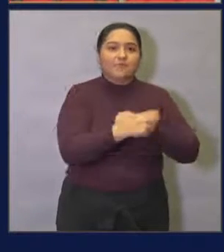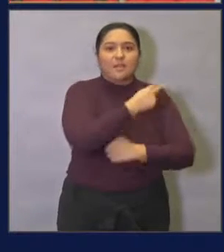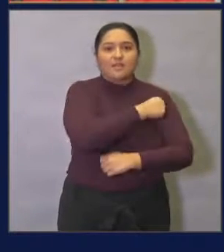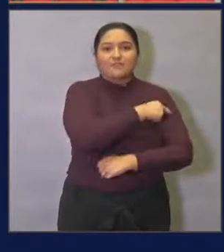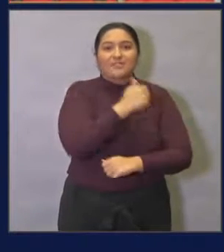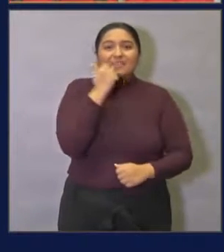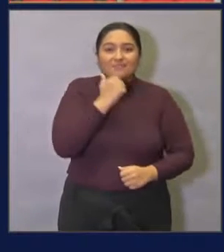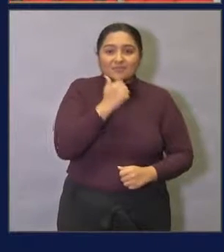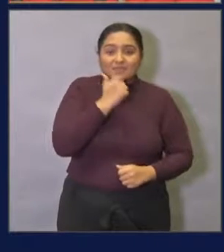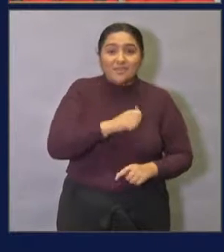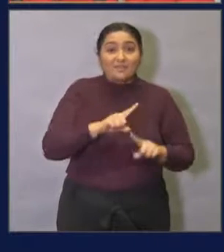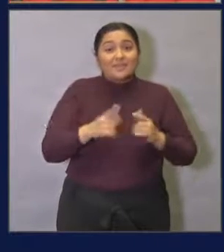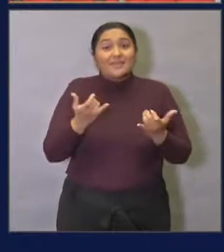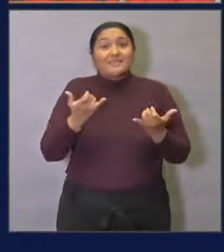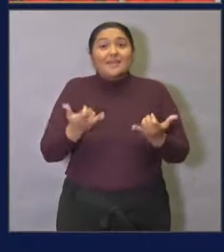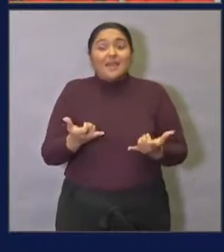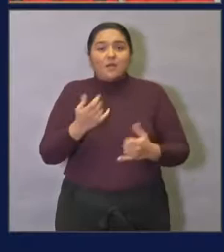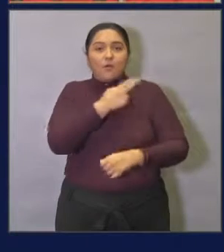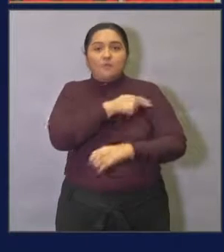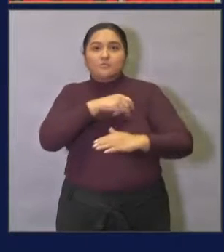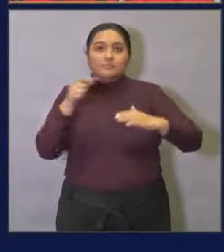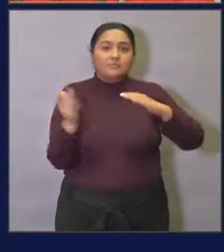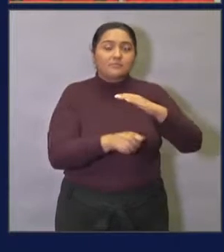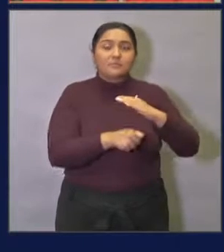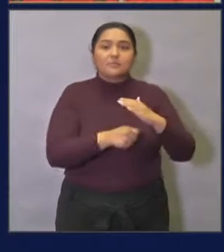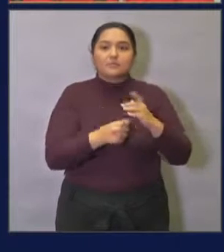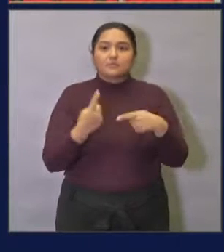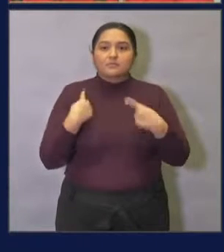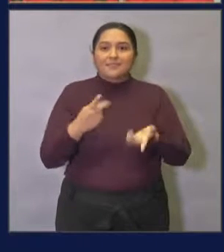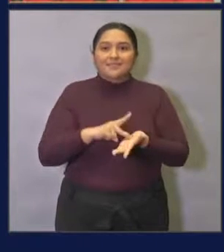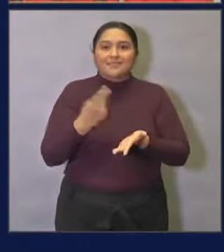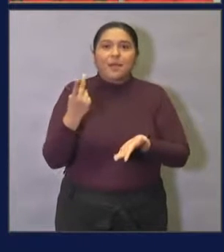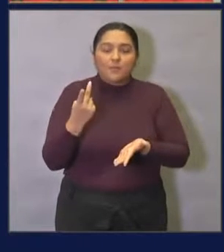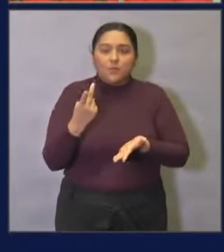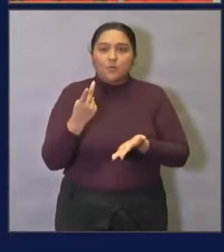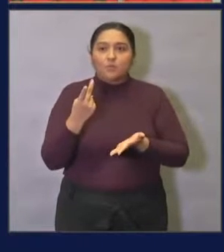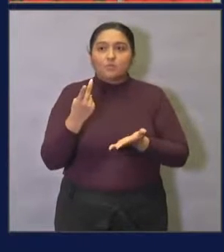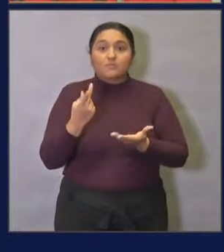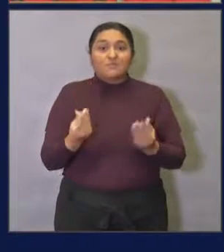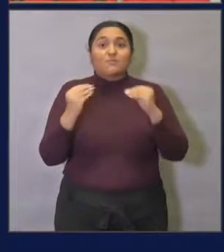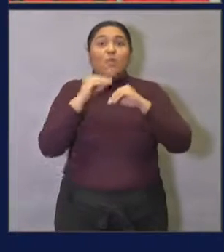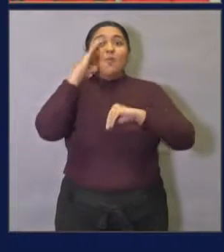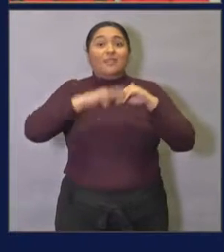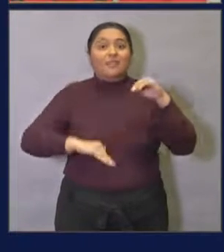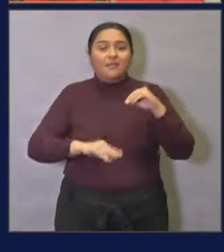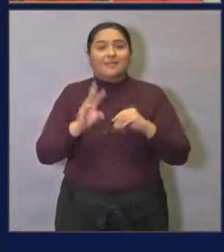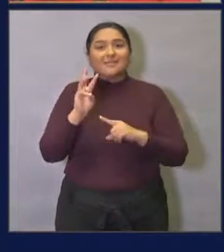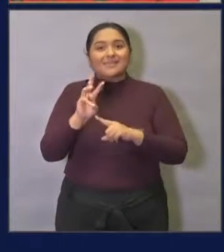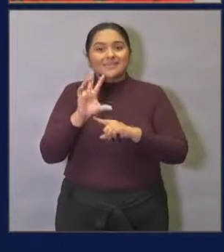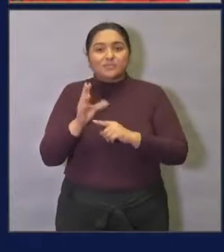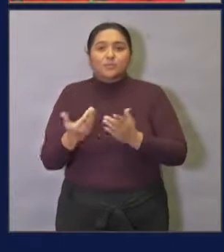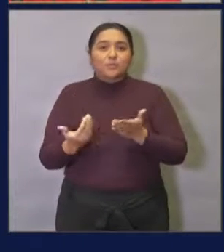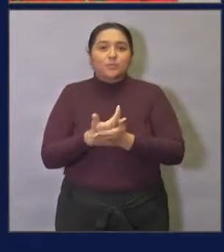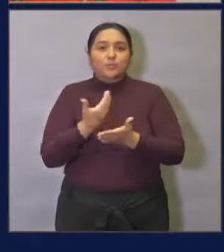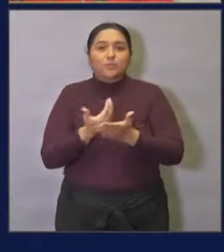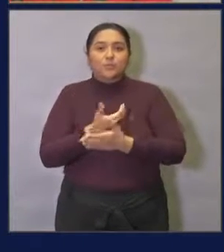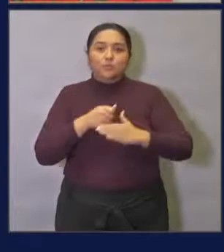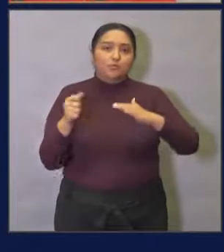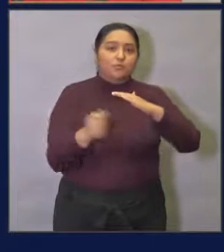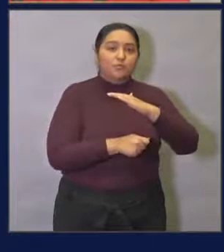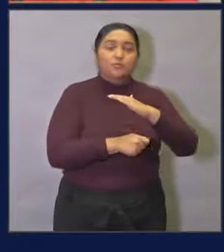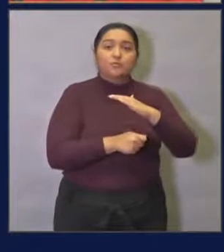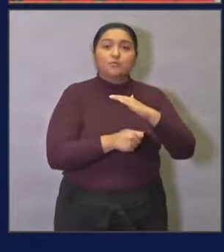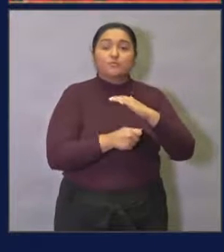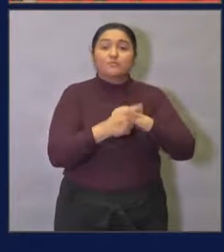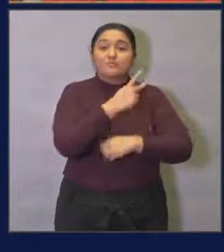hospital admissions have doubled in the last 2.5 weeks and now exceed 600 new COVID inpatients every